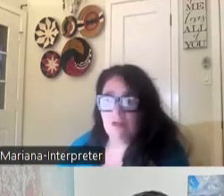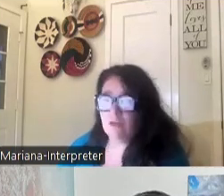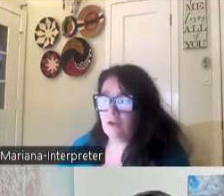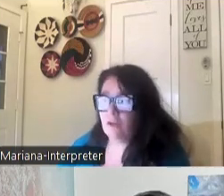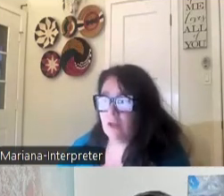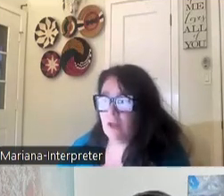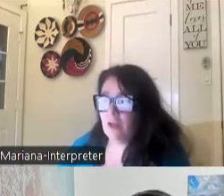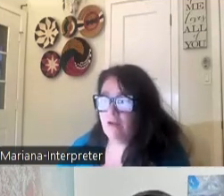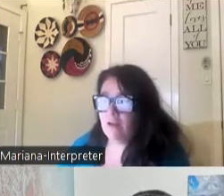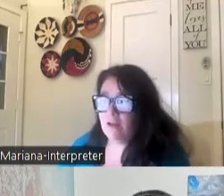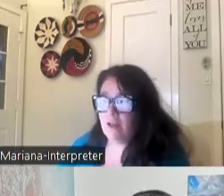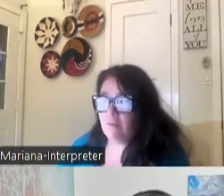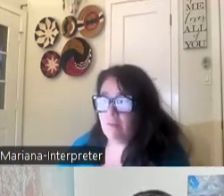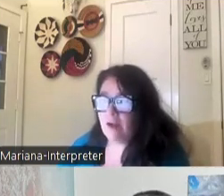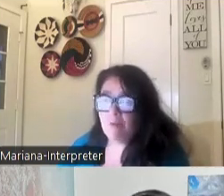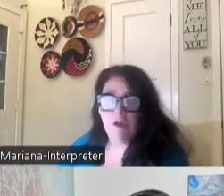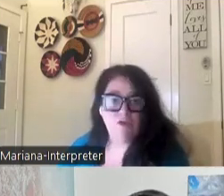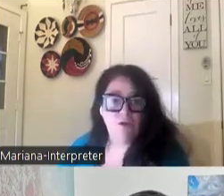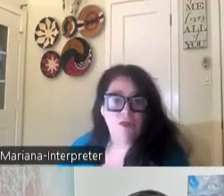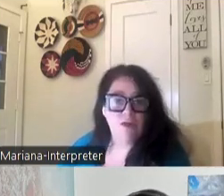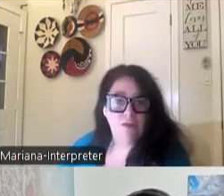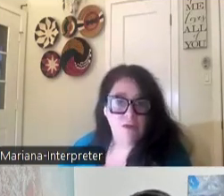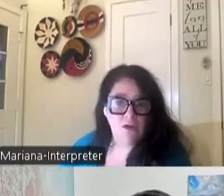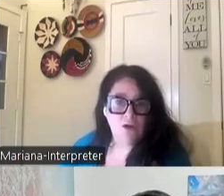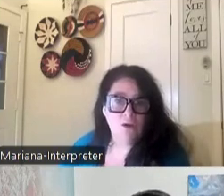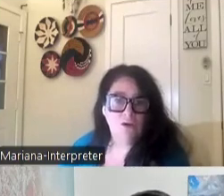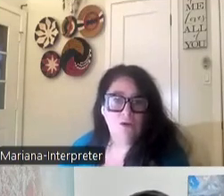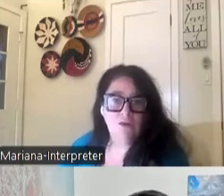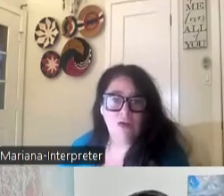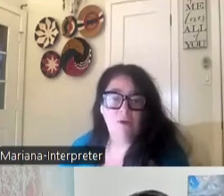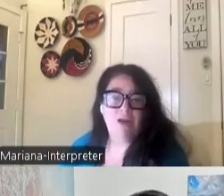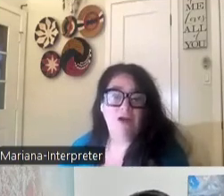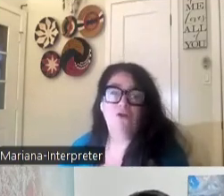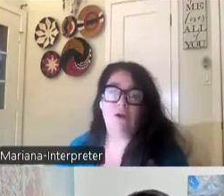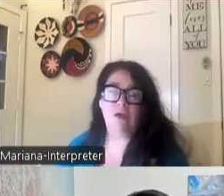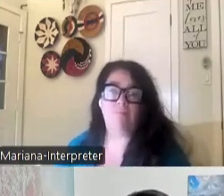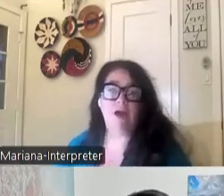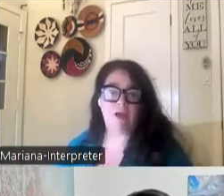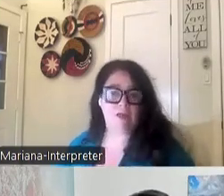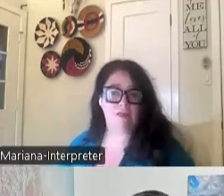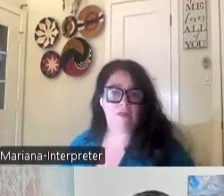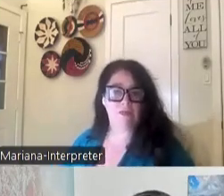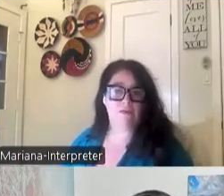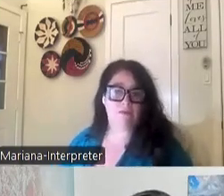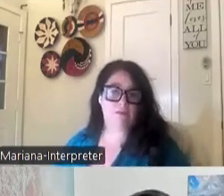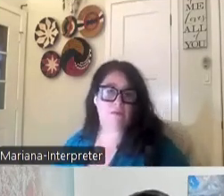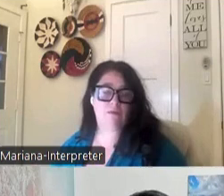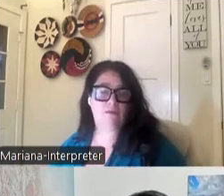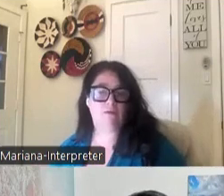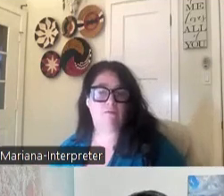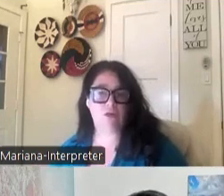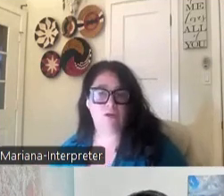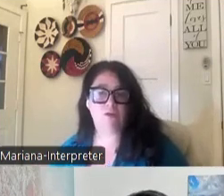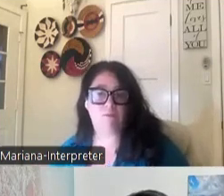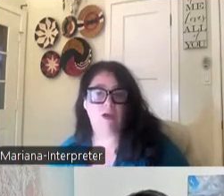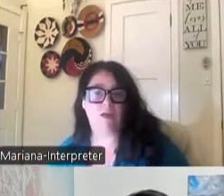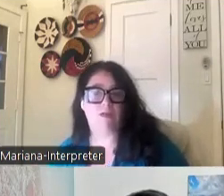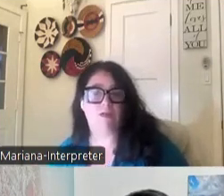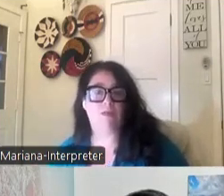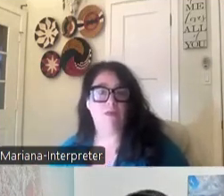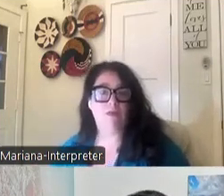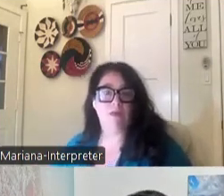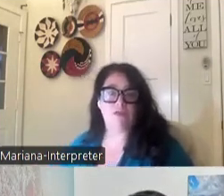10 years. Obviously, if we had a stationary or unchanging climate, that would